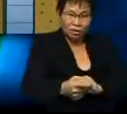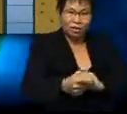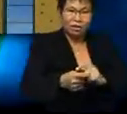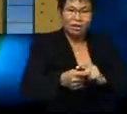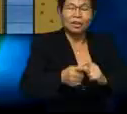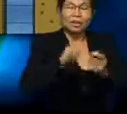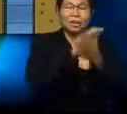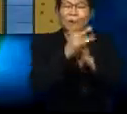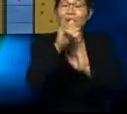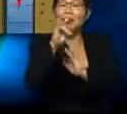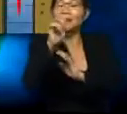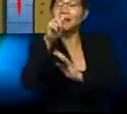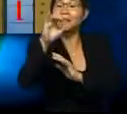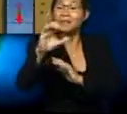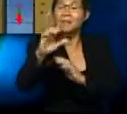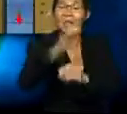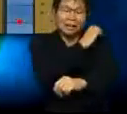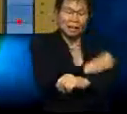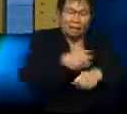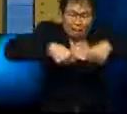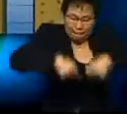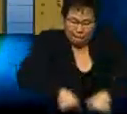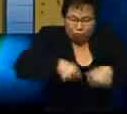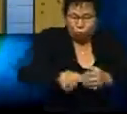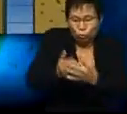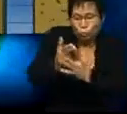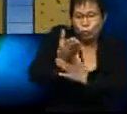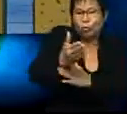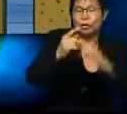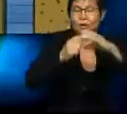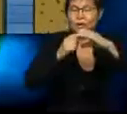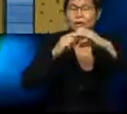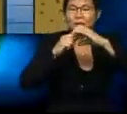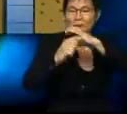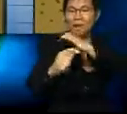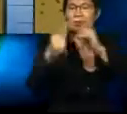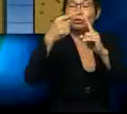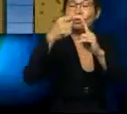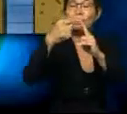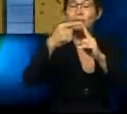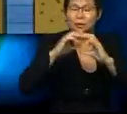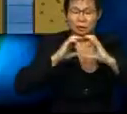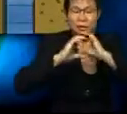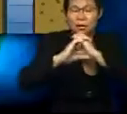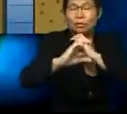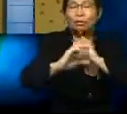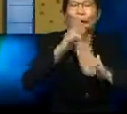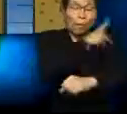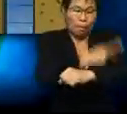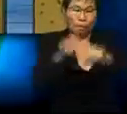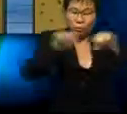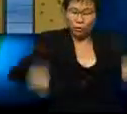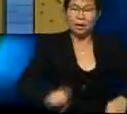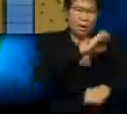kinetic energy when it is pumped through the tunnels to the power station. The energy from the